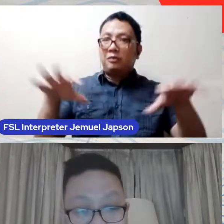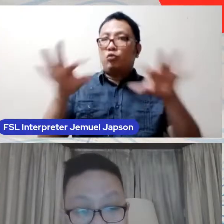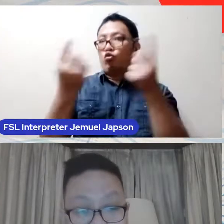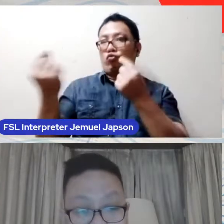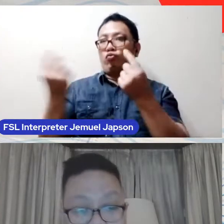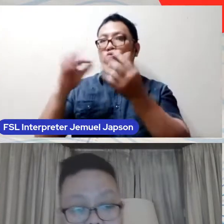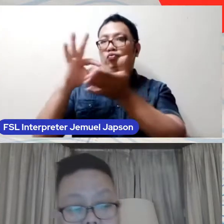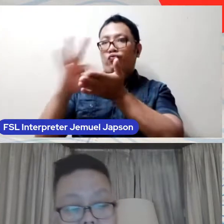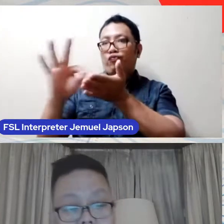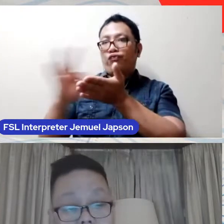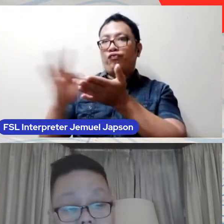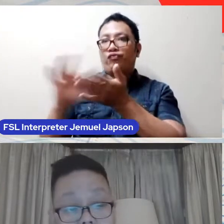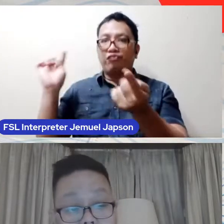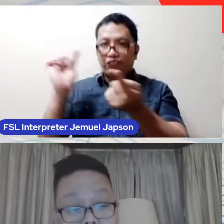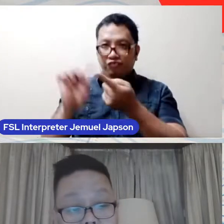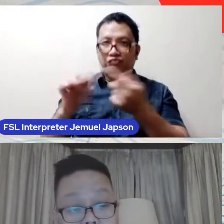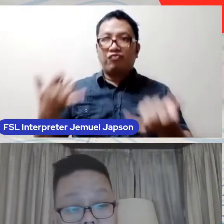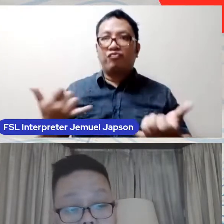time.